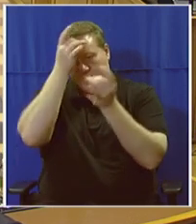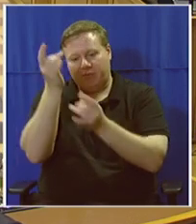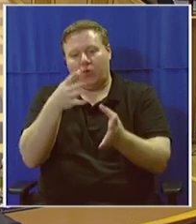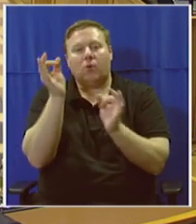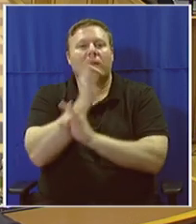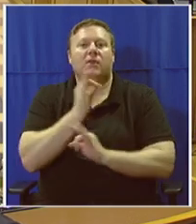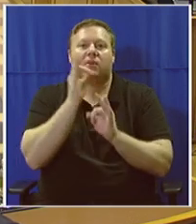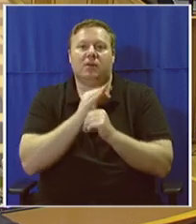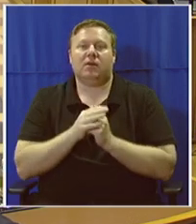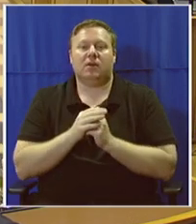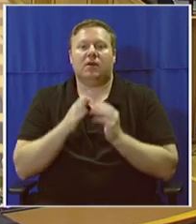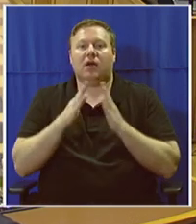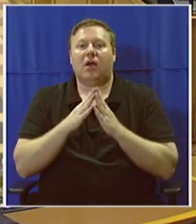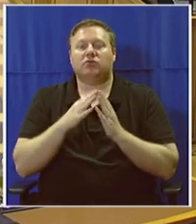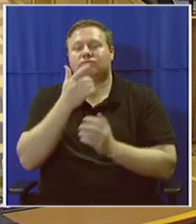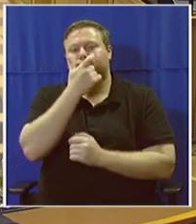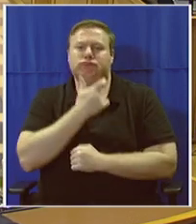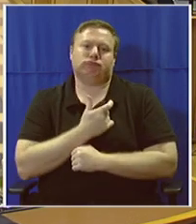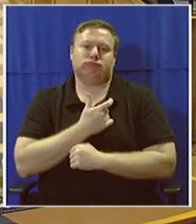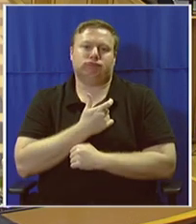notes with great sadness the